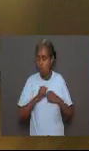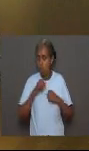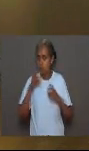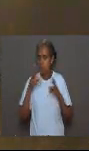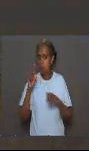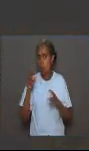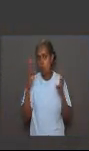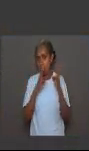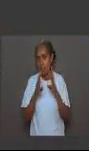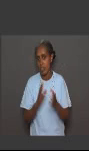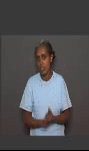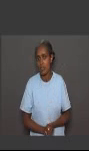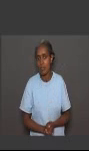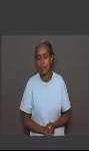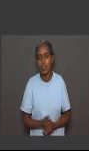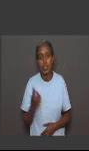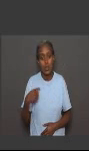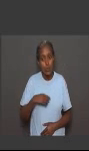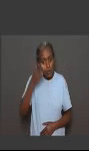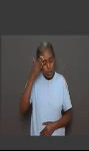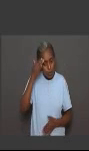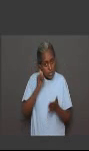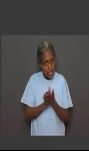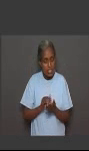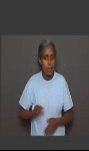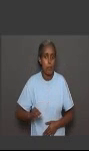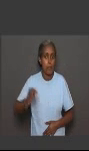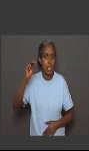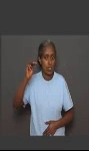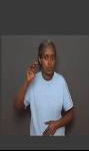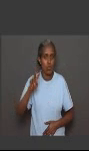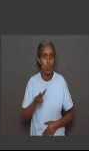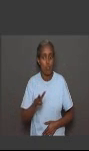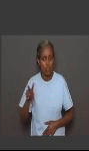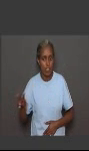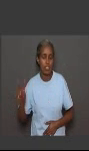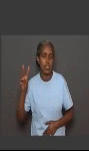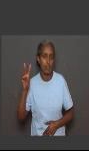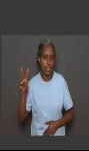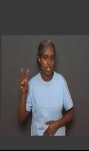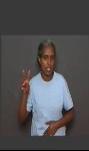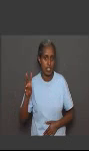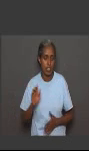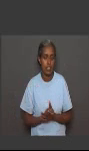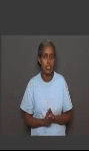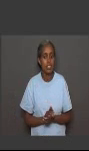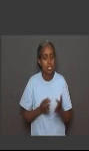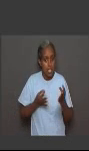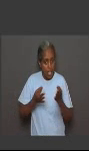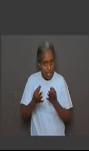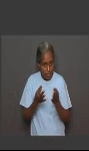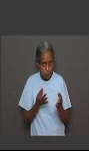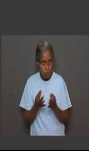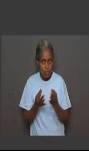trouble. We know that the magnitude of vector v is